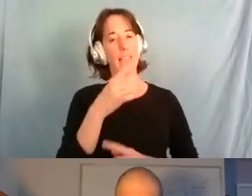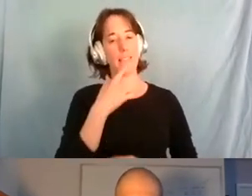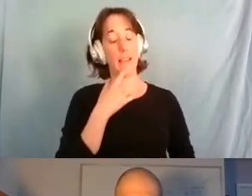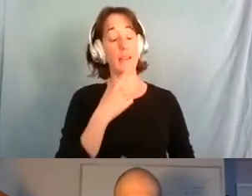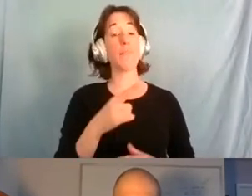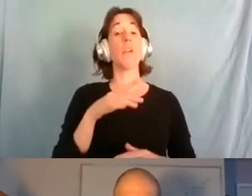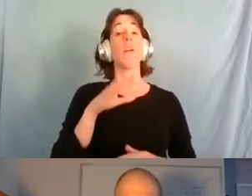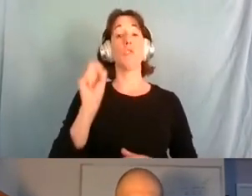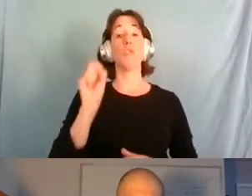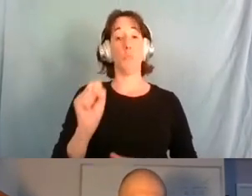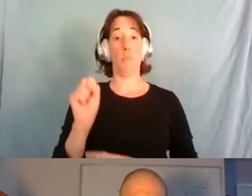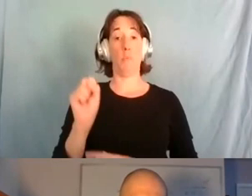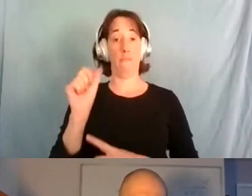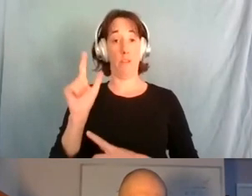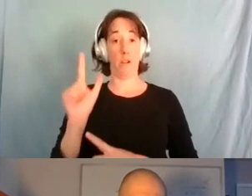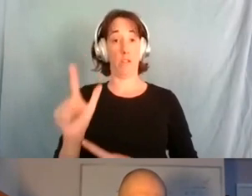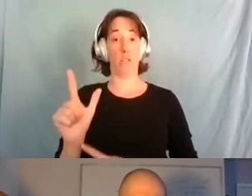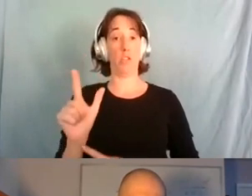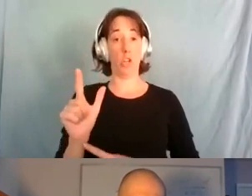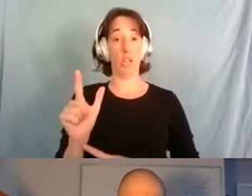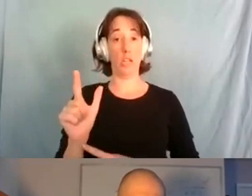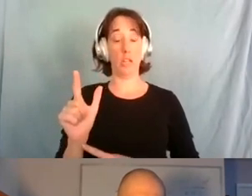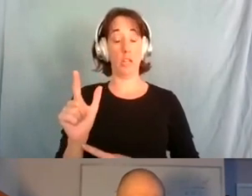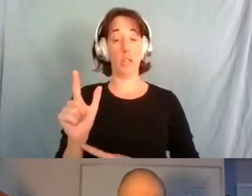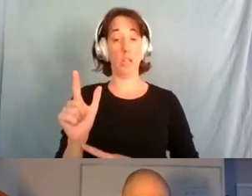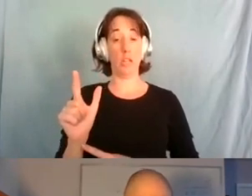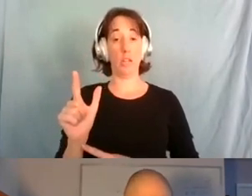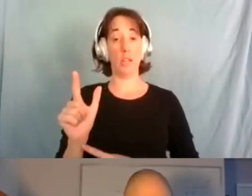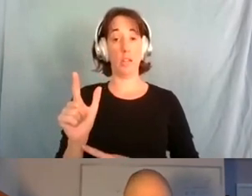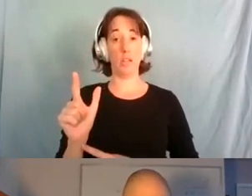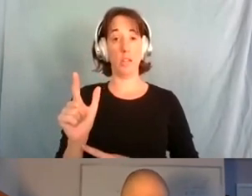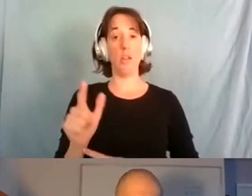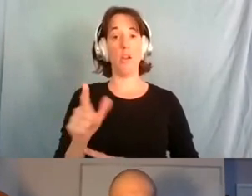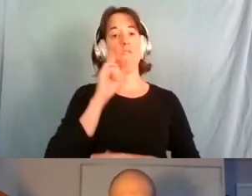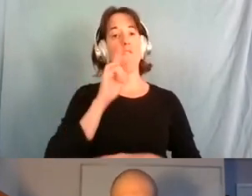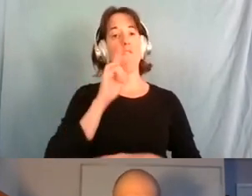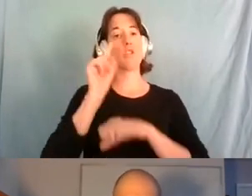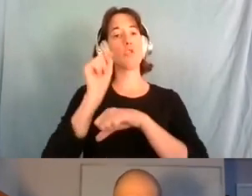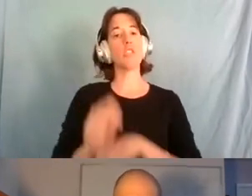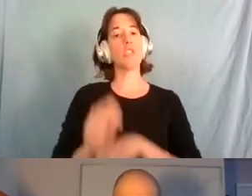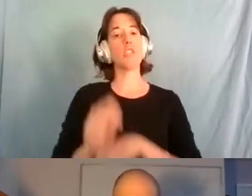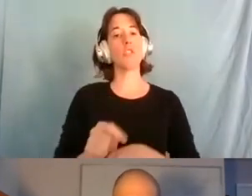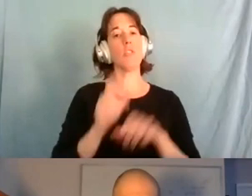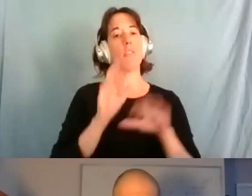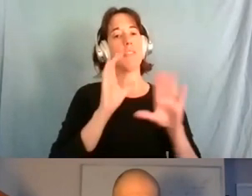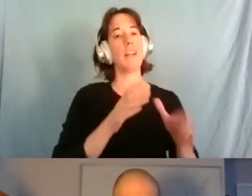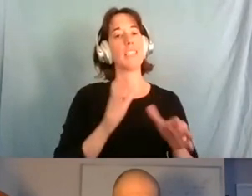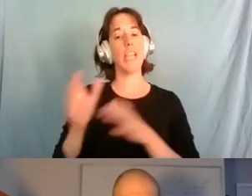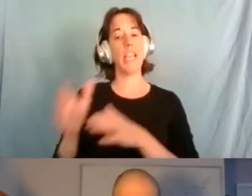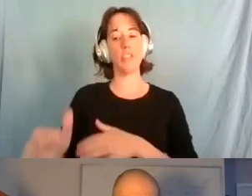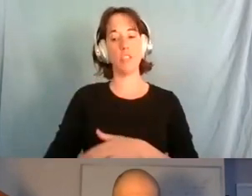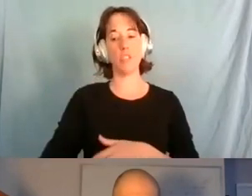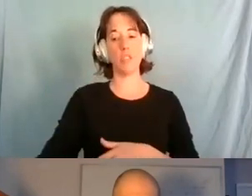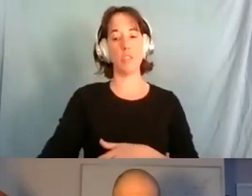sets with clear labels. Like if you're trying to decide between a cat or a dog, right? You can easily go on the internet